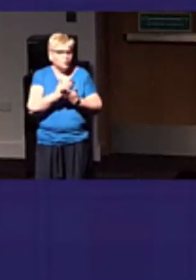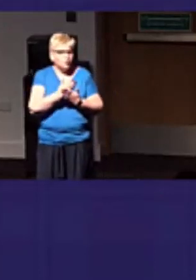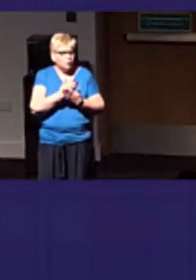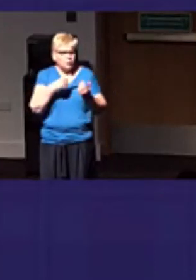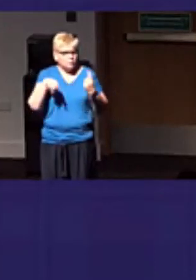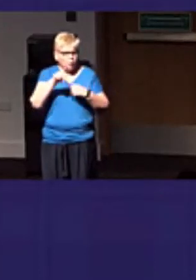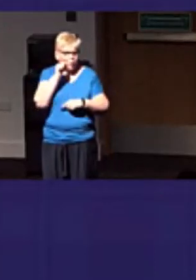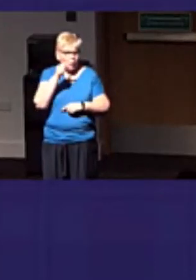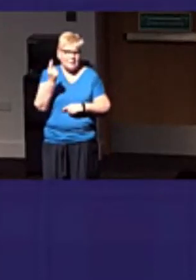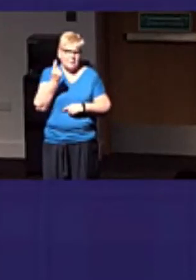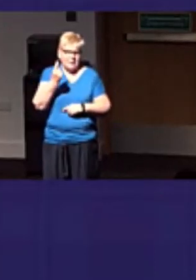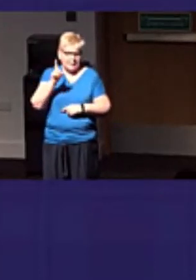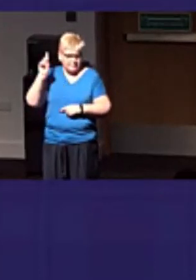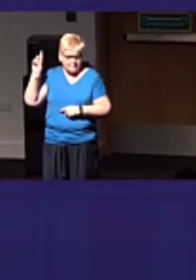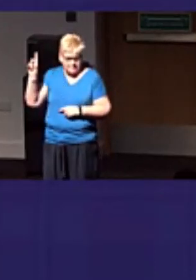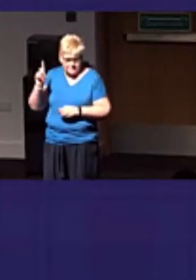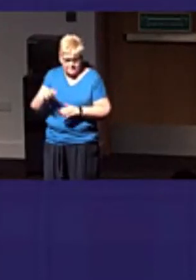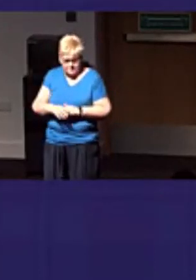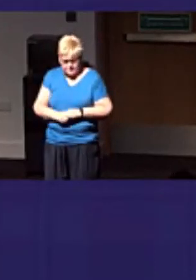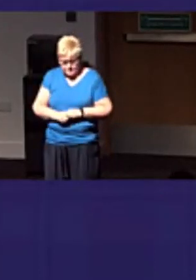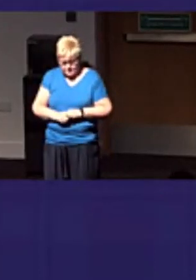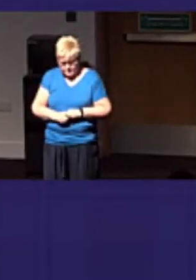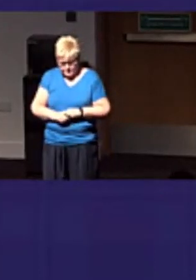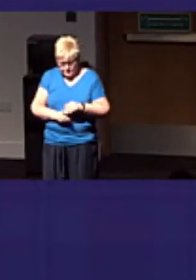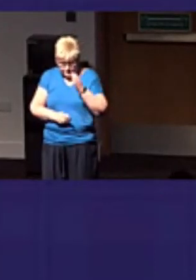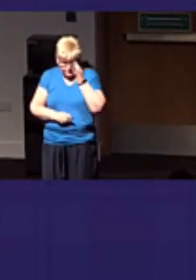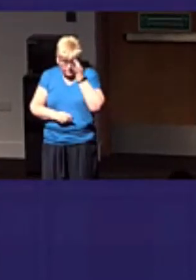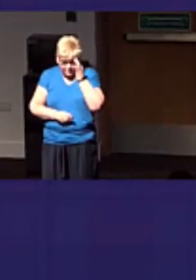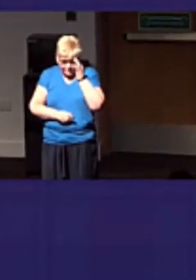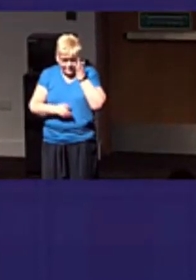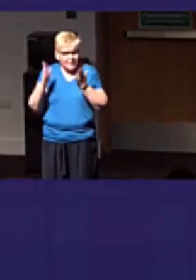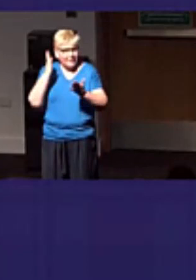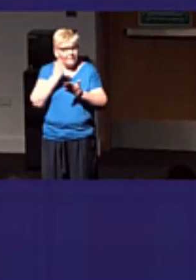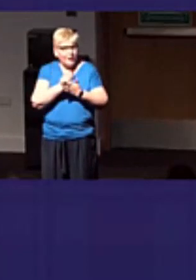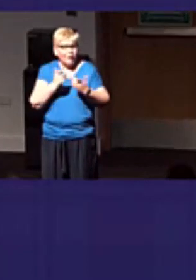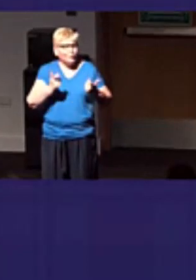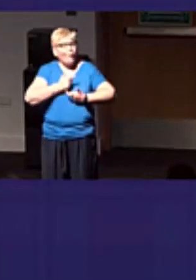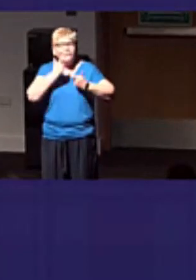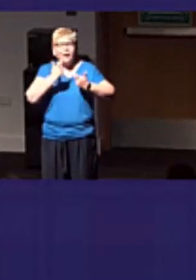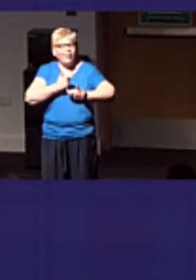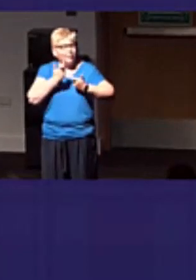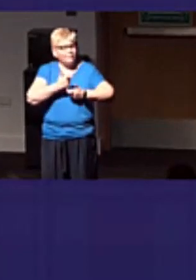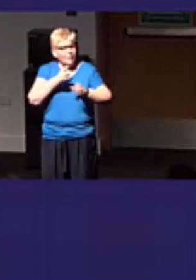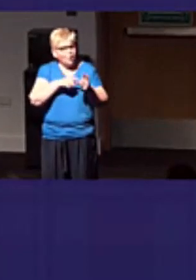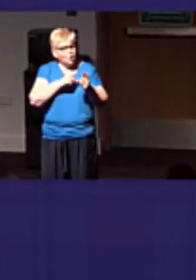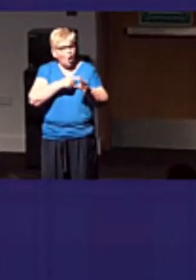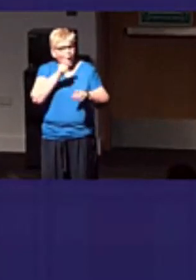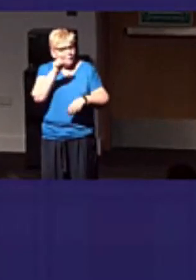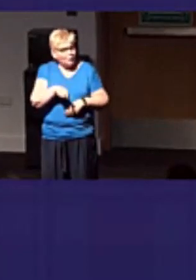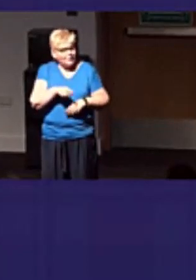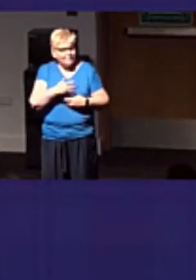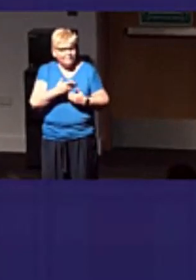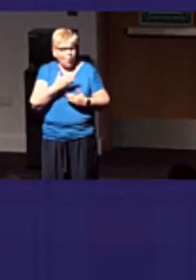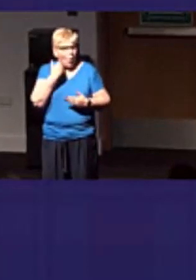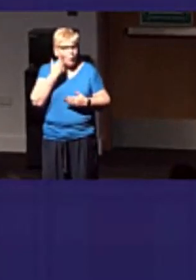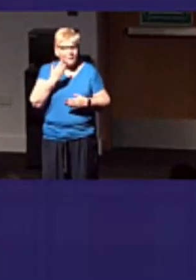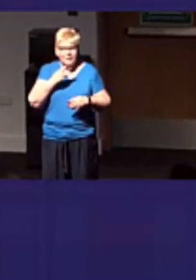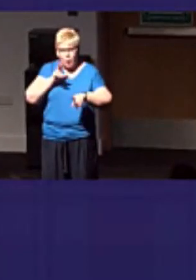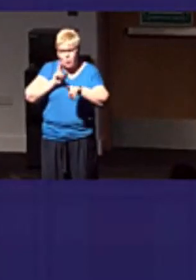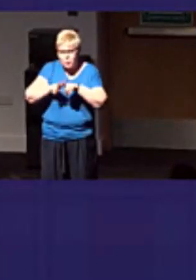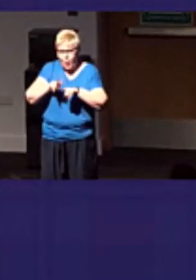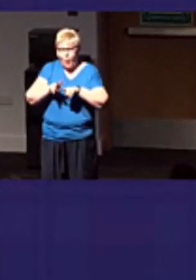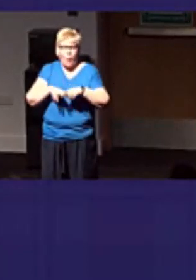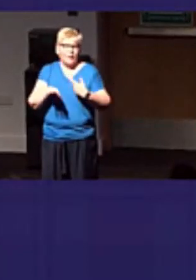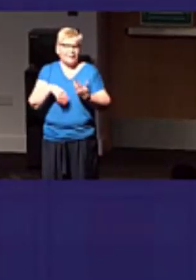He is a very jovial young man, joyful, always has a joke, always talking about like